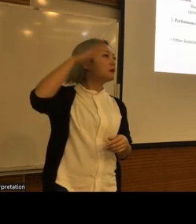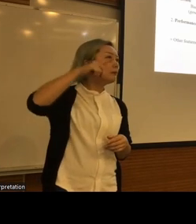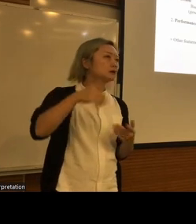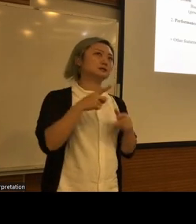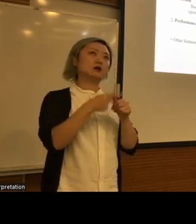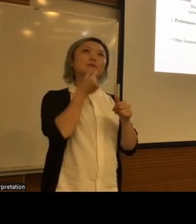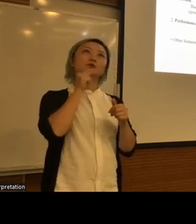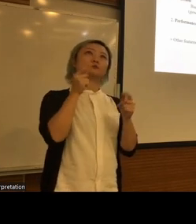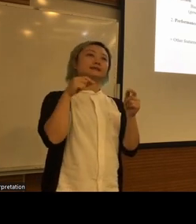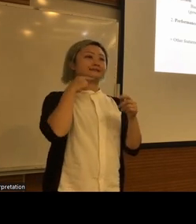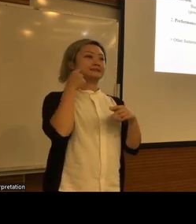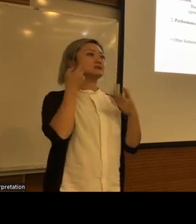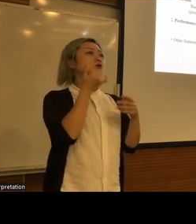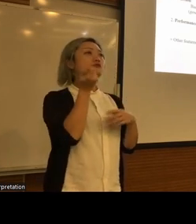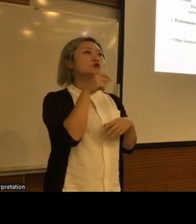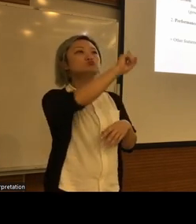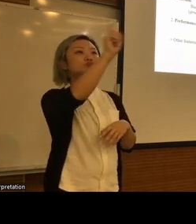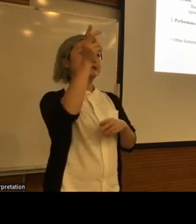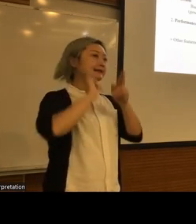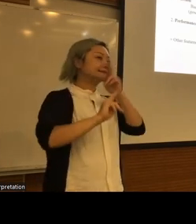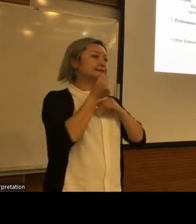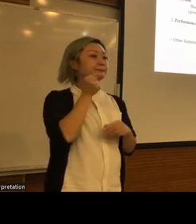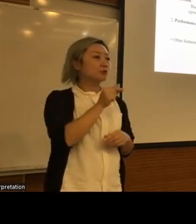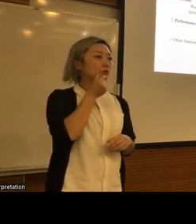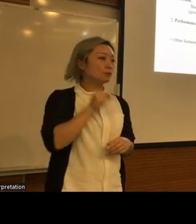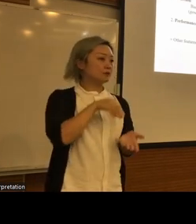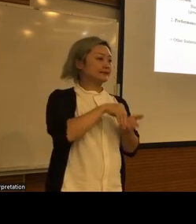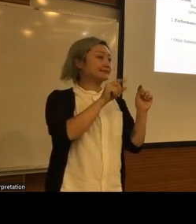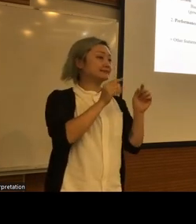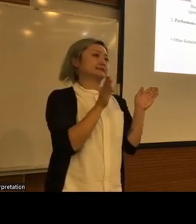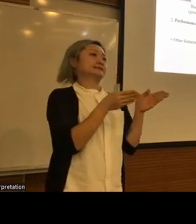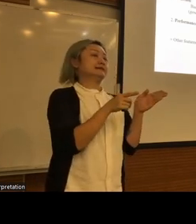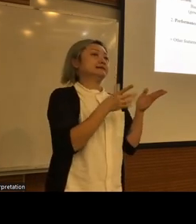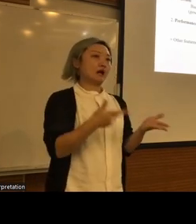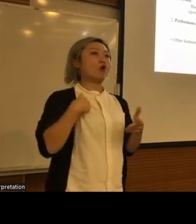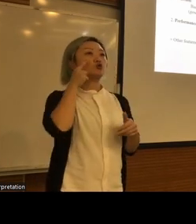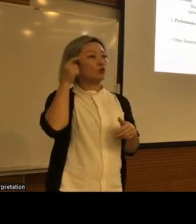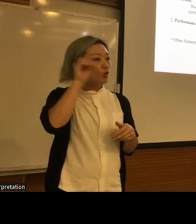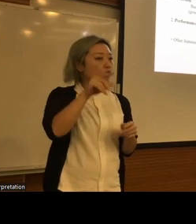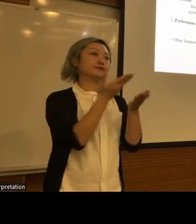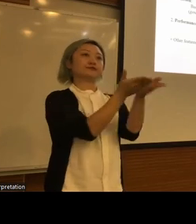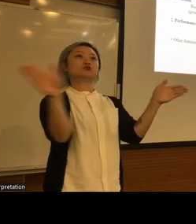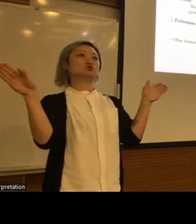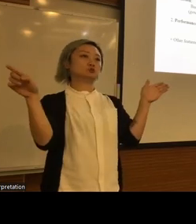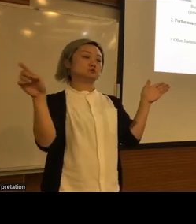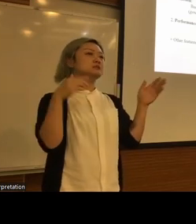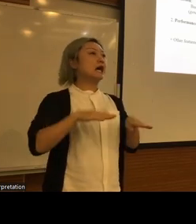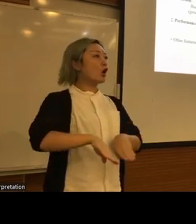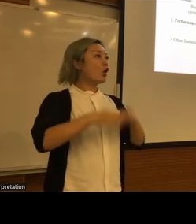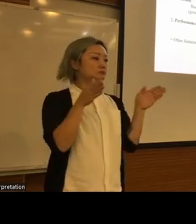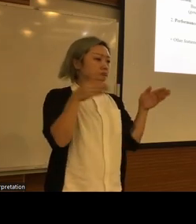wider than the initial historical definition. In the beginning, conference interpreting